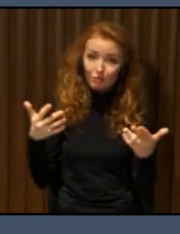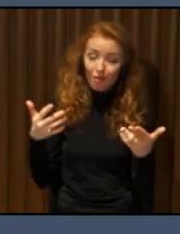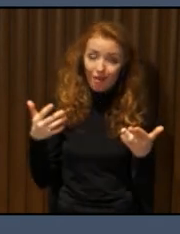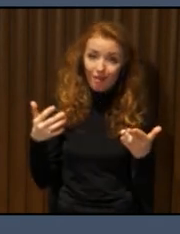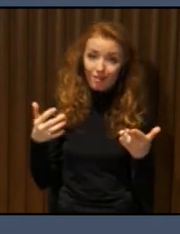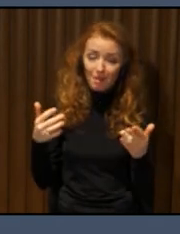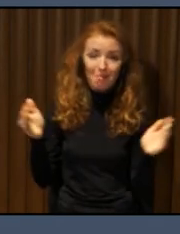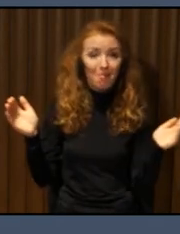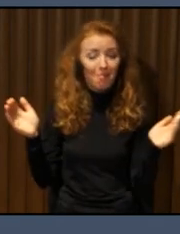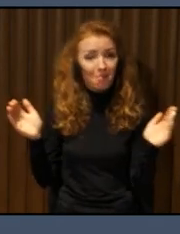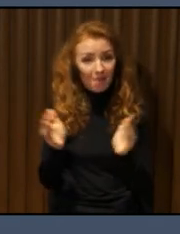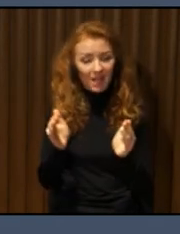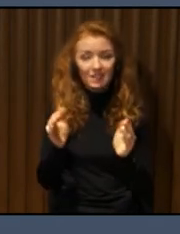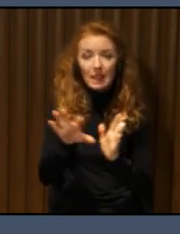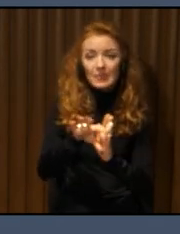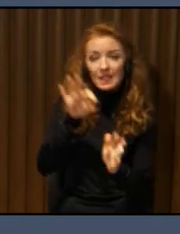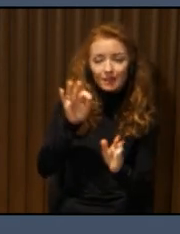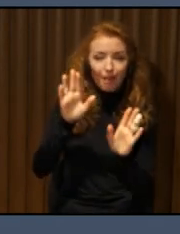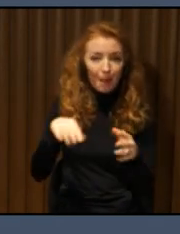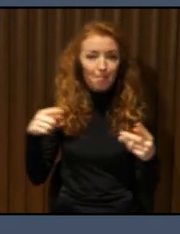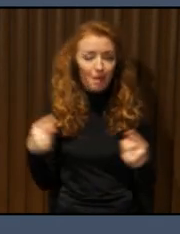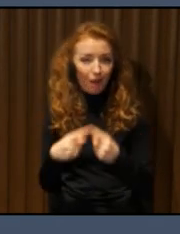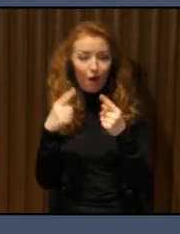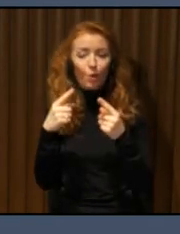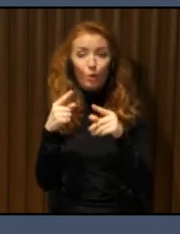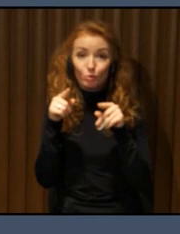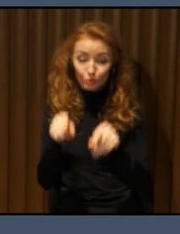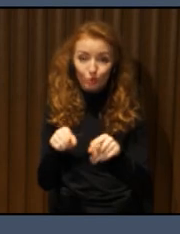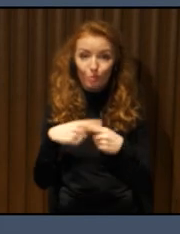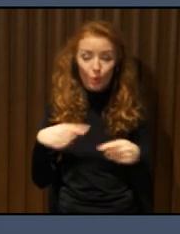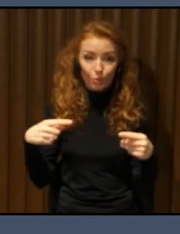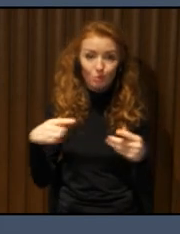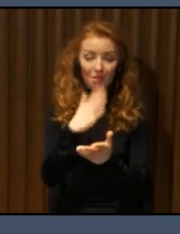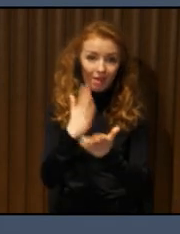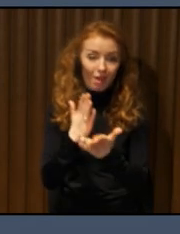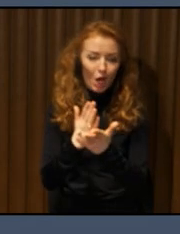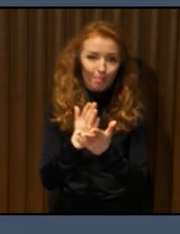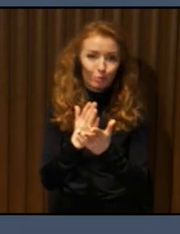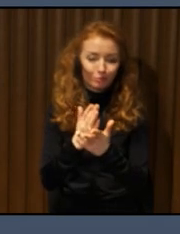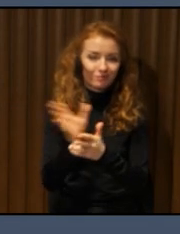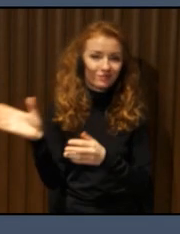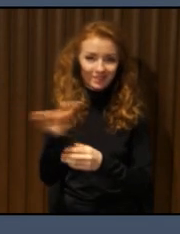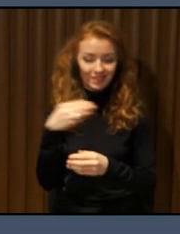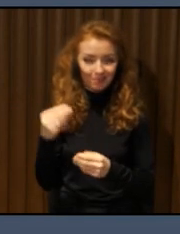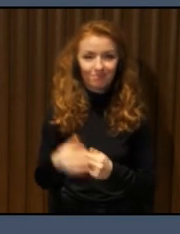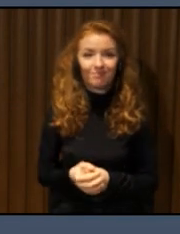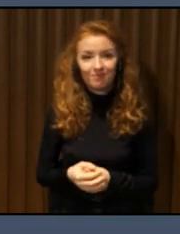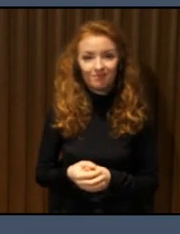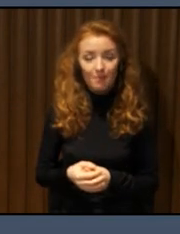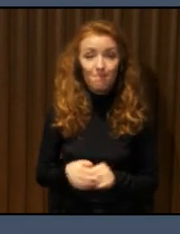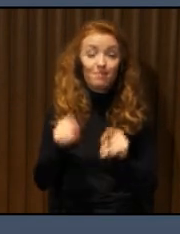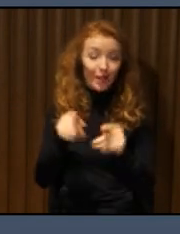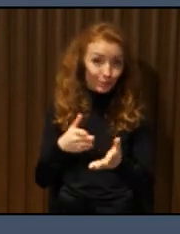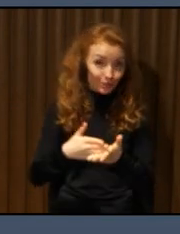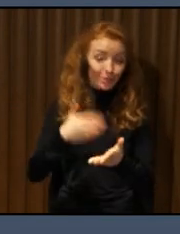The project was created in collaboration with two NGOs, Milbot and Access Israel, and started off in the IKEA store with a hackathon of